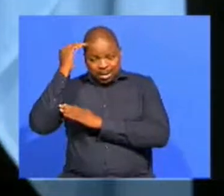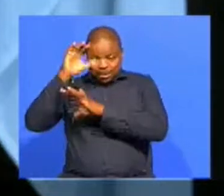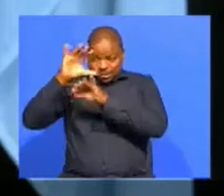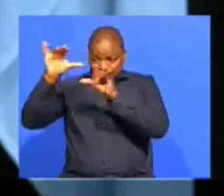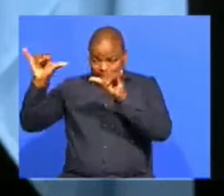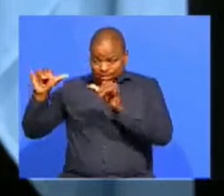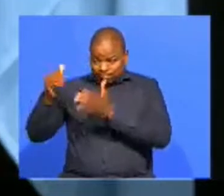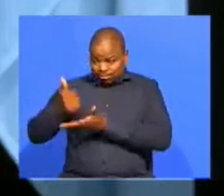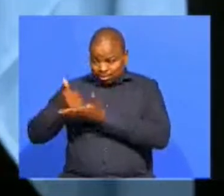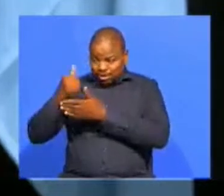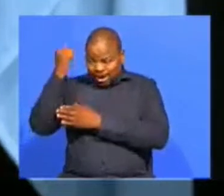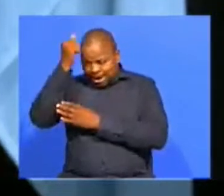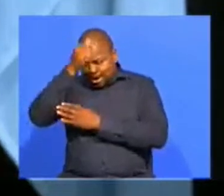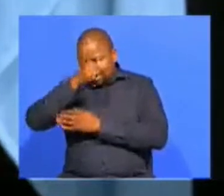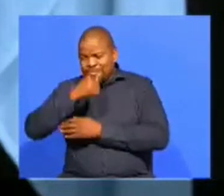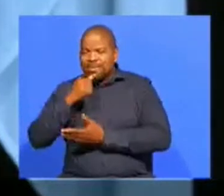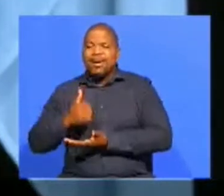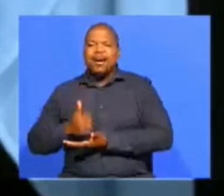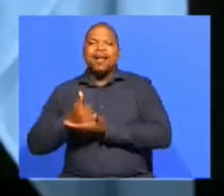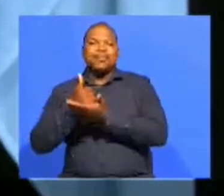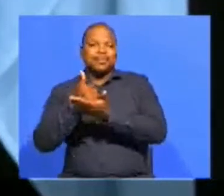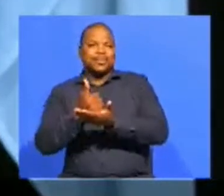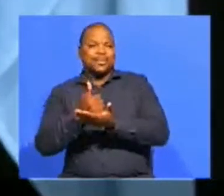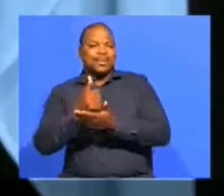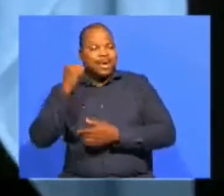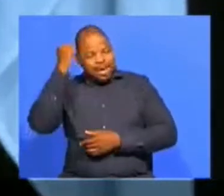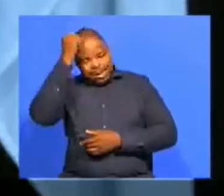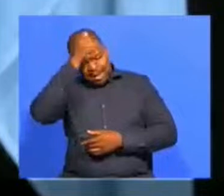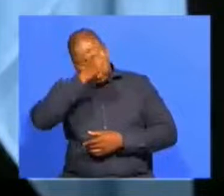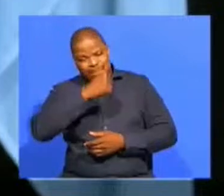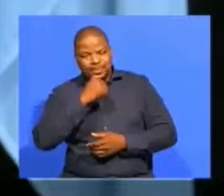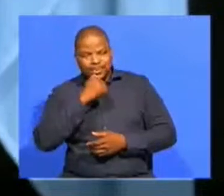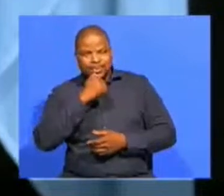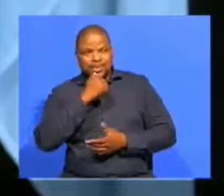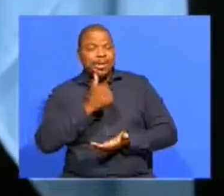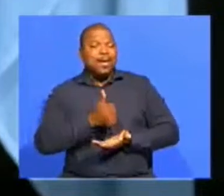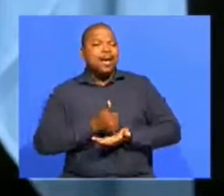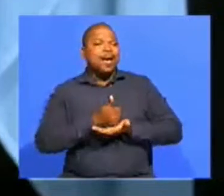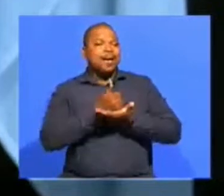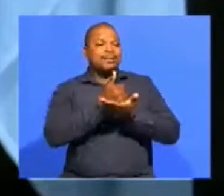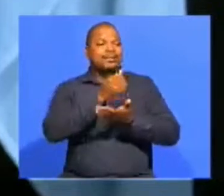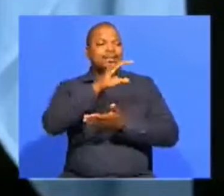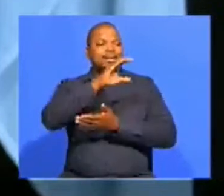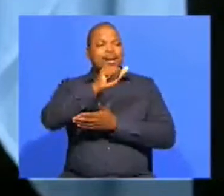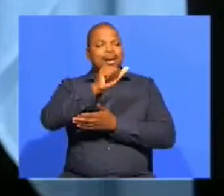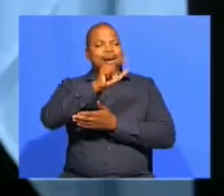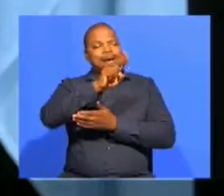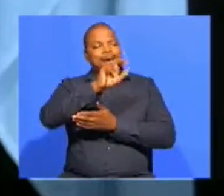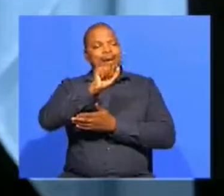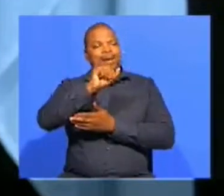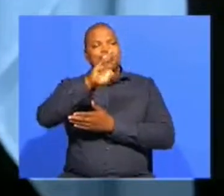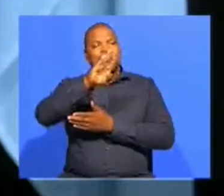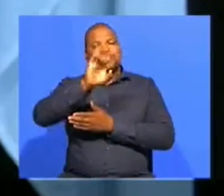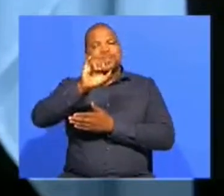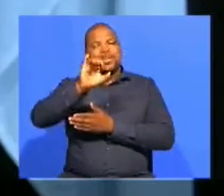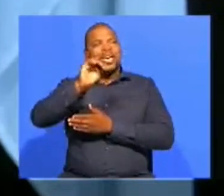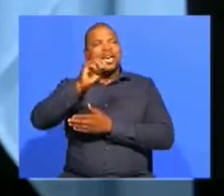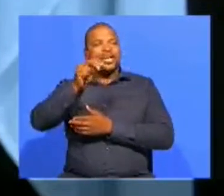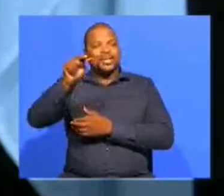assisting Africa, and Africa turning its mind to assist the Caribbean, because all their